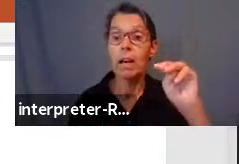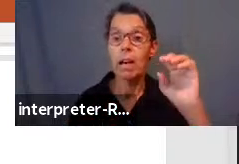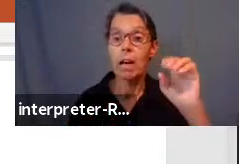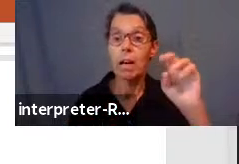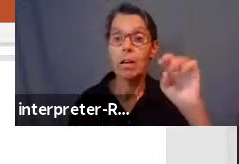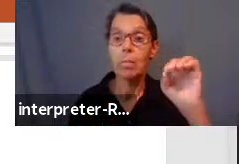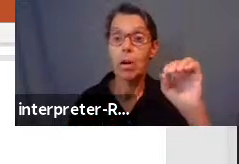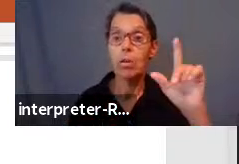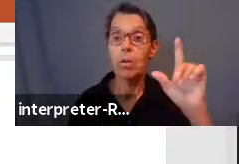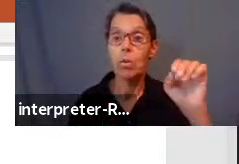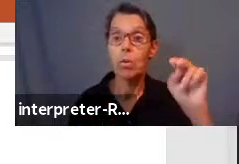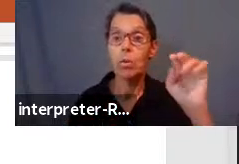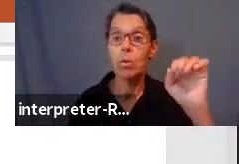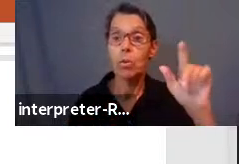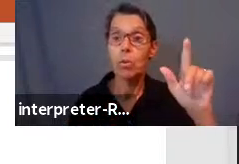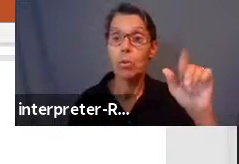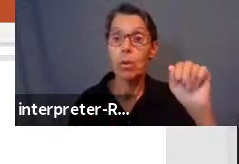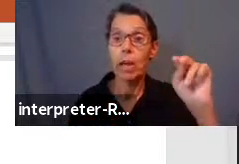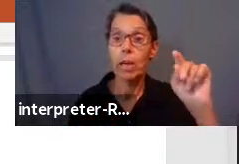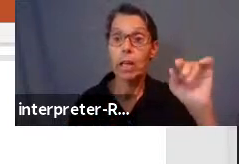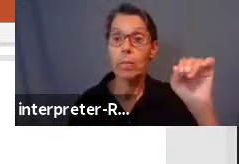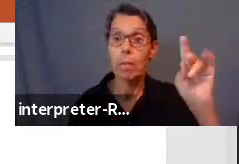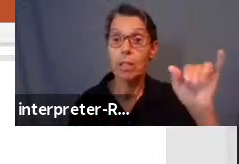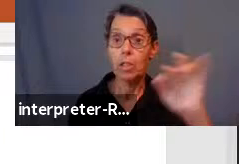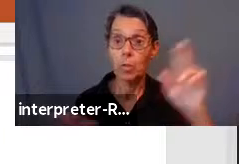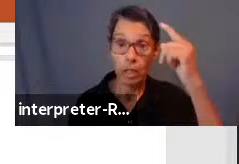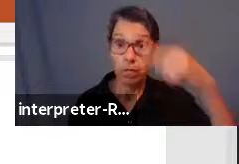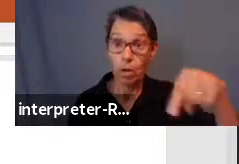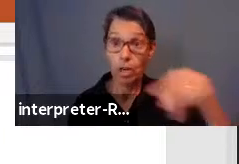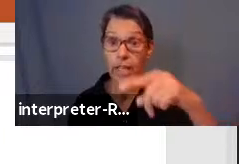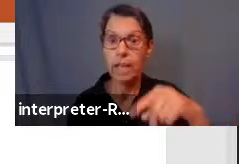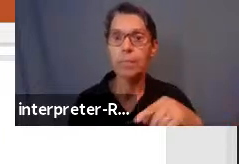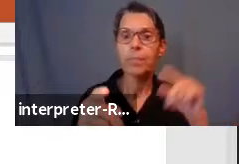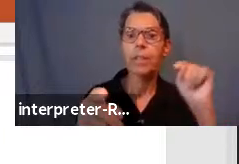I don't actually have an answer to that. Lashika, I don't know if you